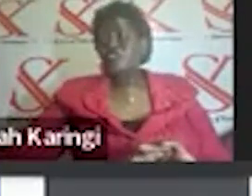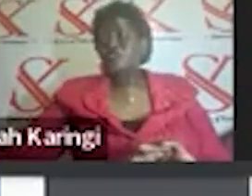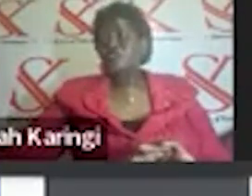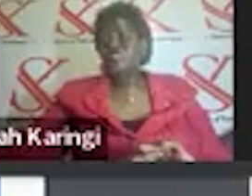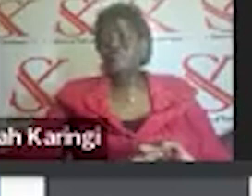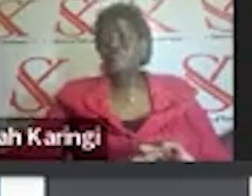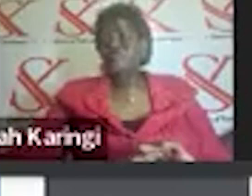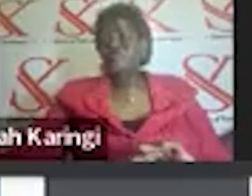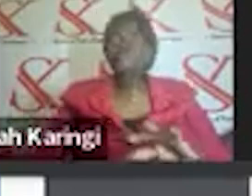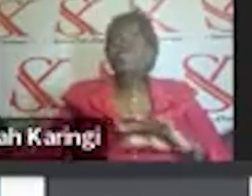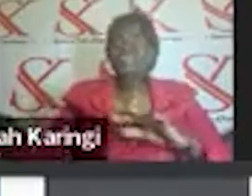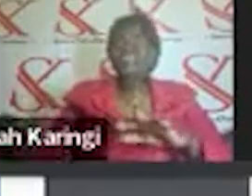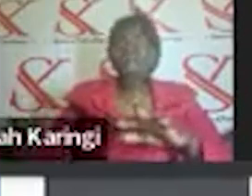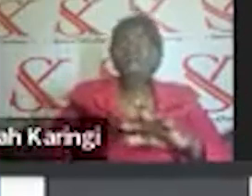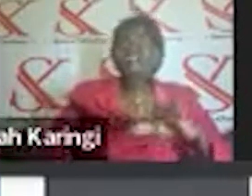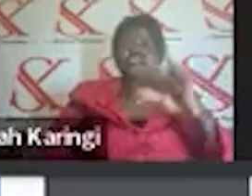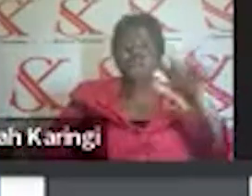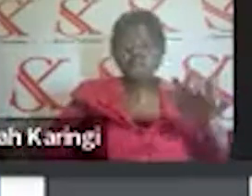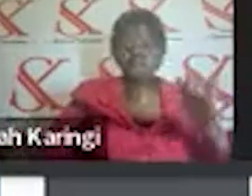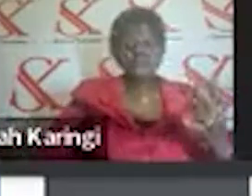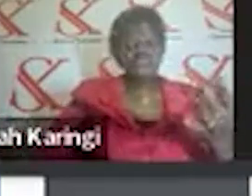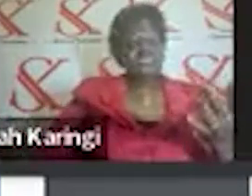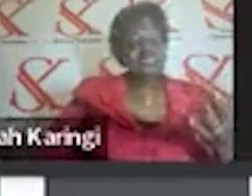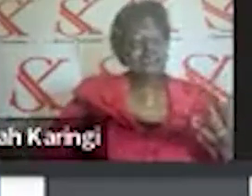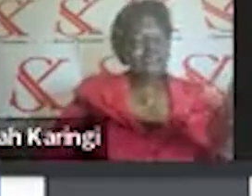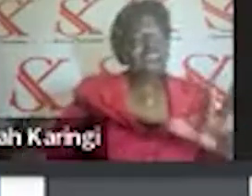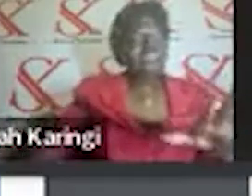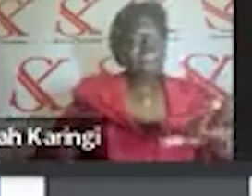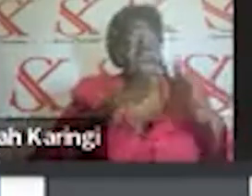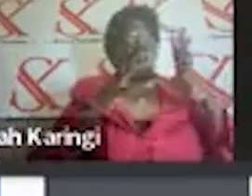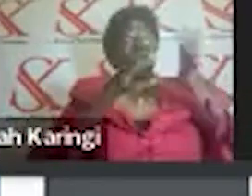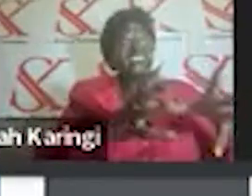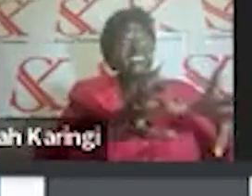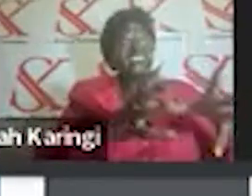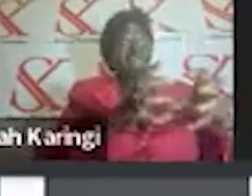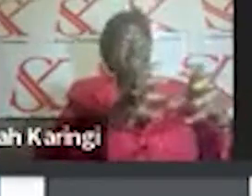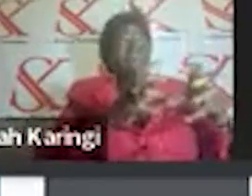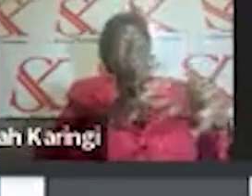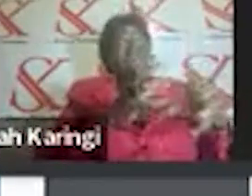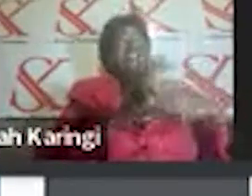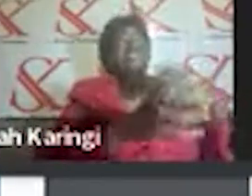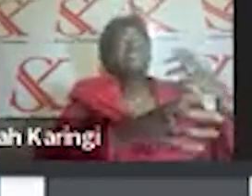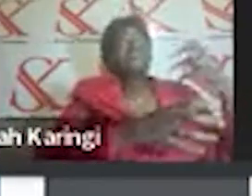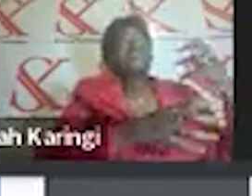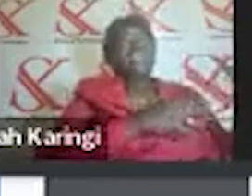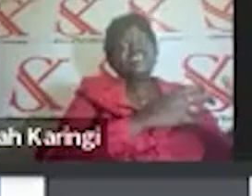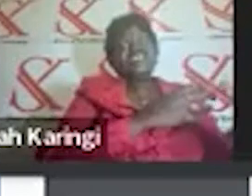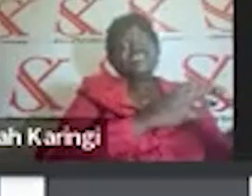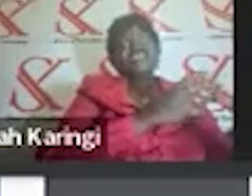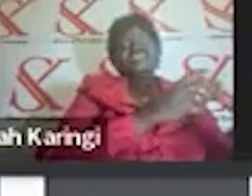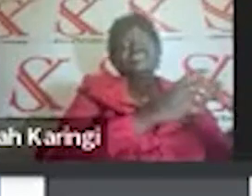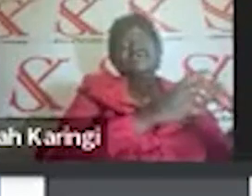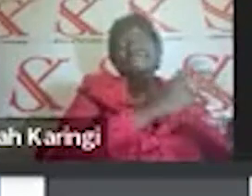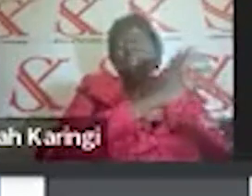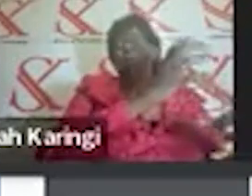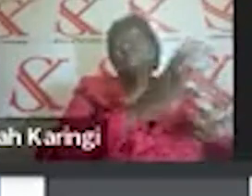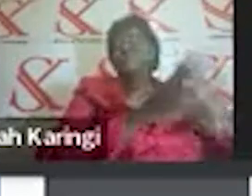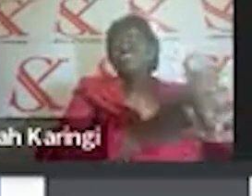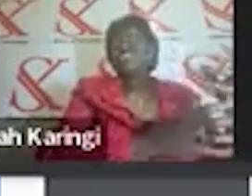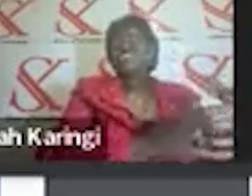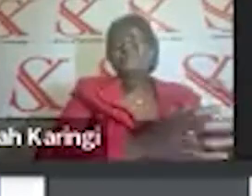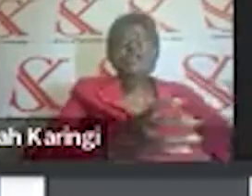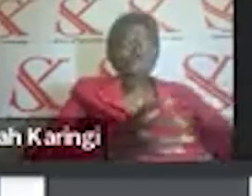me. So if you want to learn about networking, because there are some people that I have been training, their businesses were dying. One of